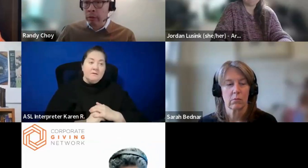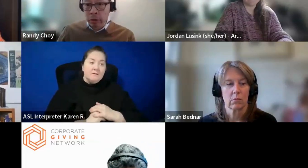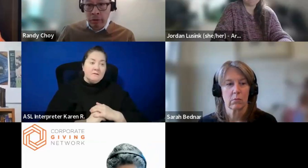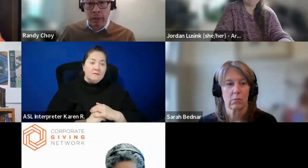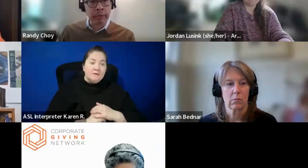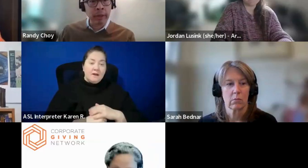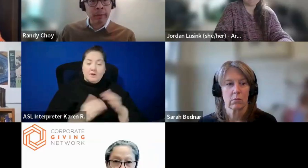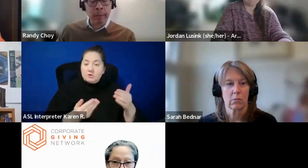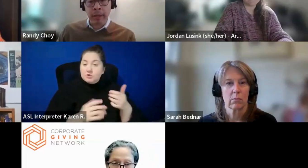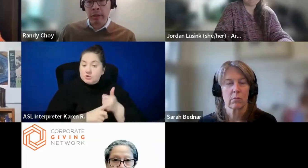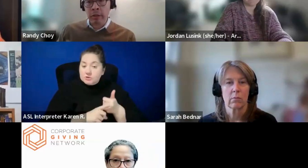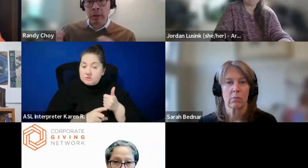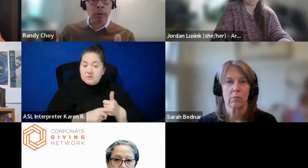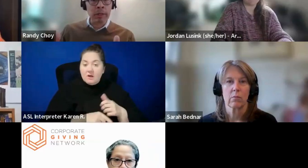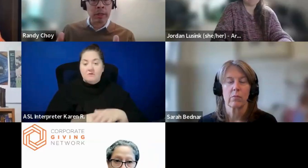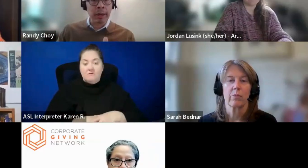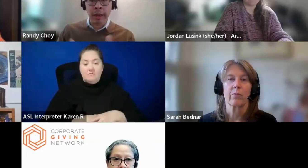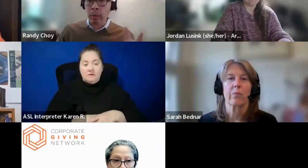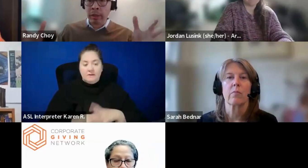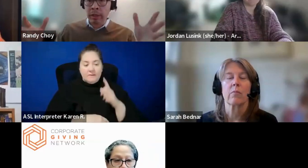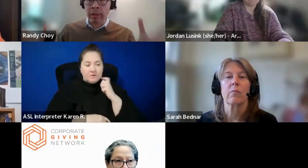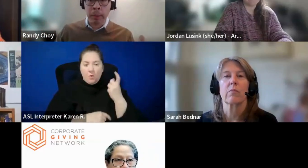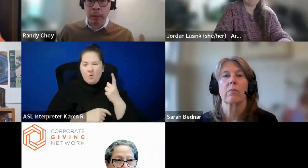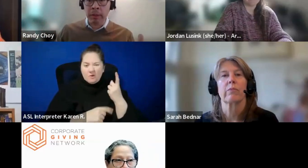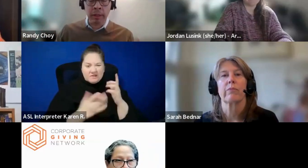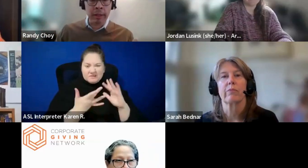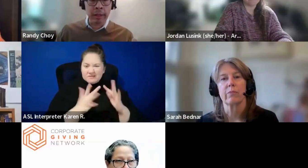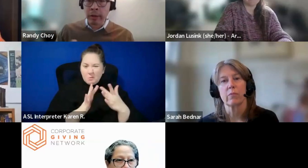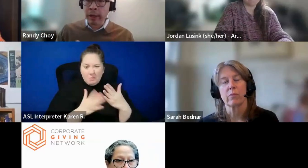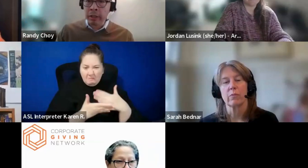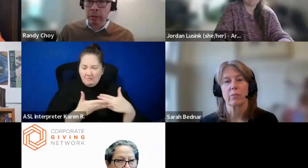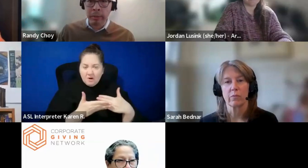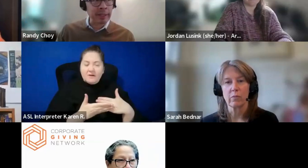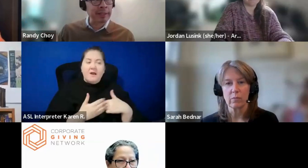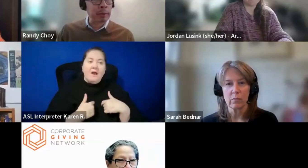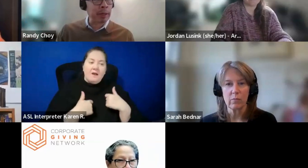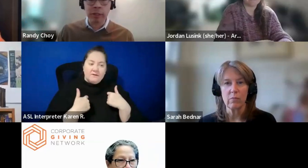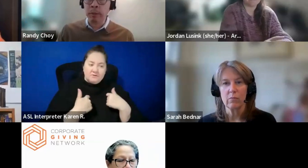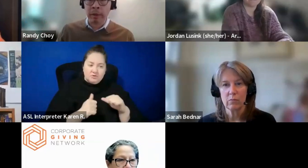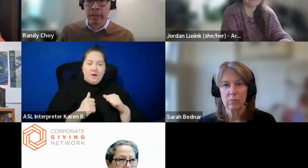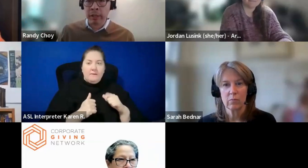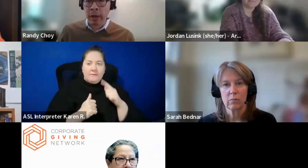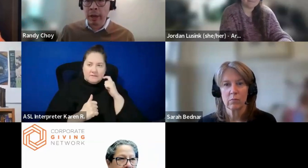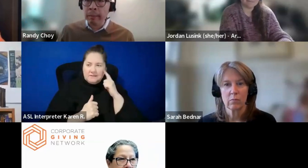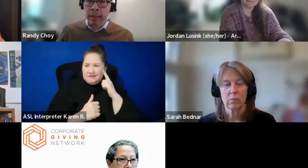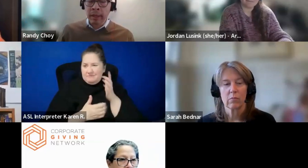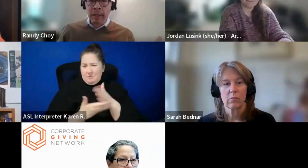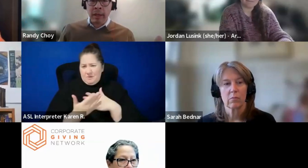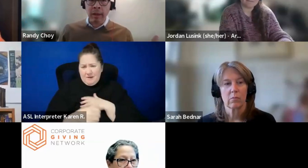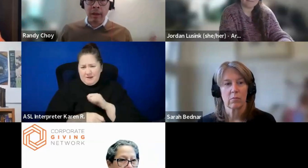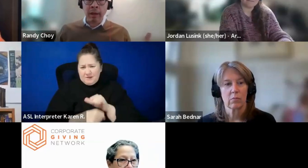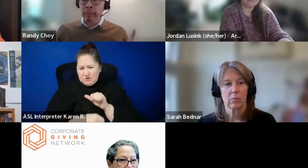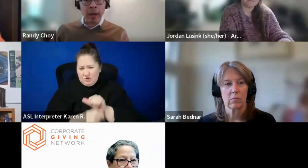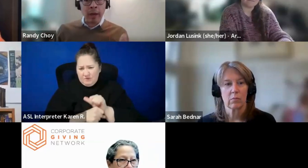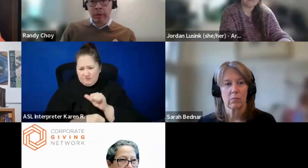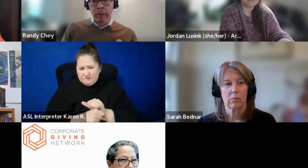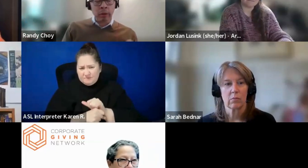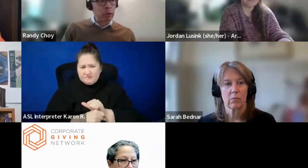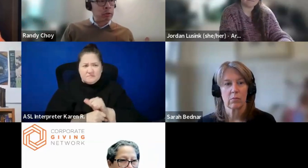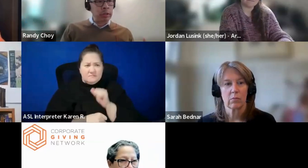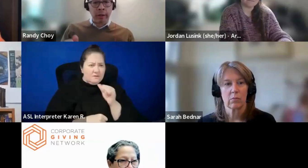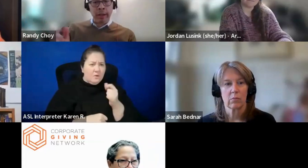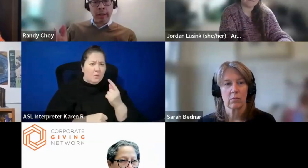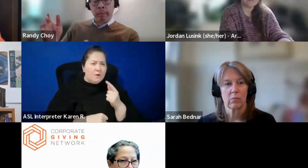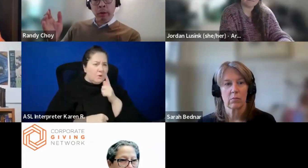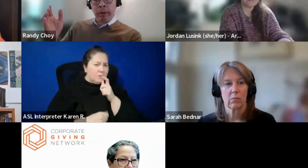and introduce yourself because there's always a networking component, and I try to because I think it's part of my job. I'm not one of